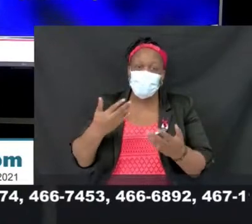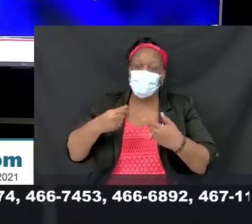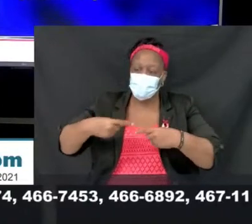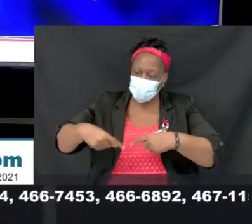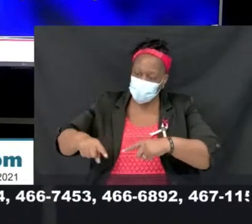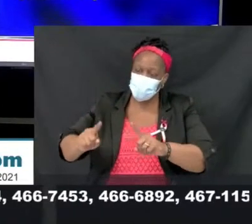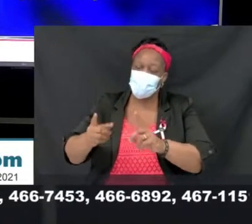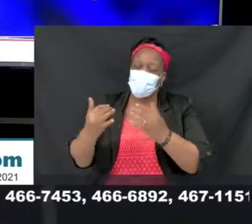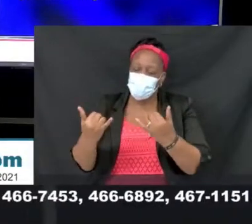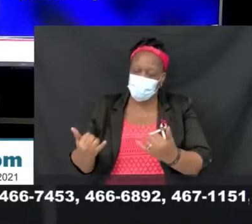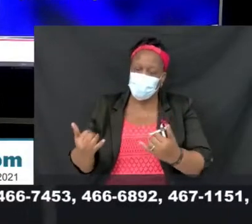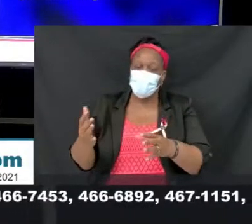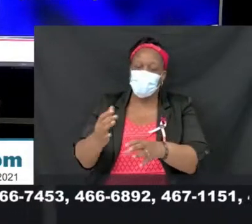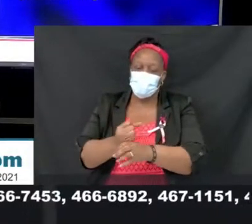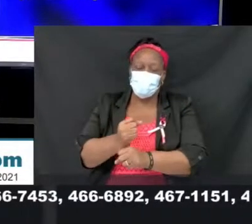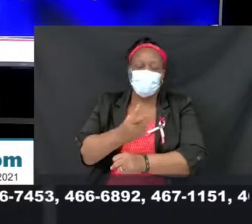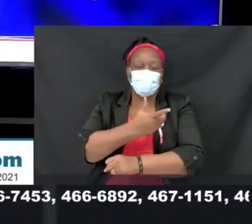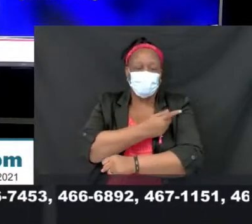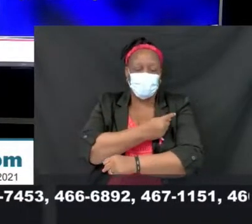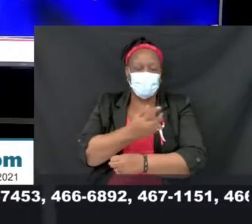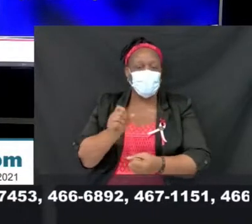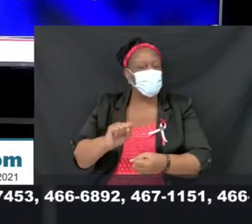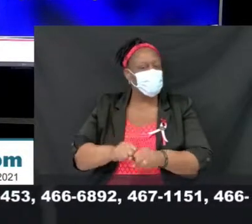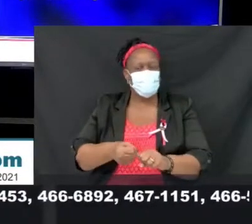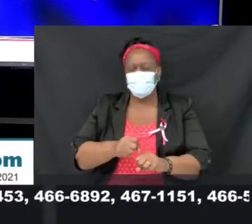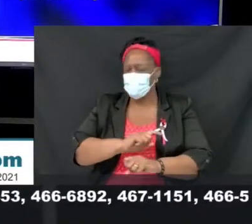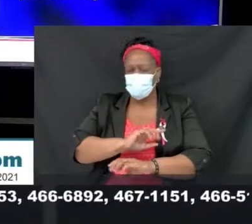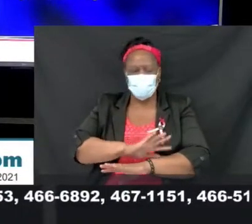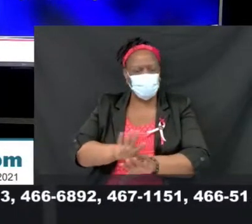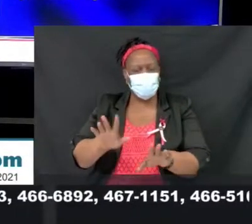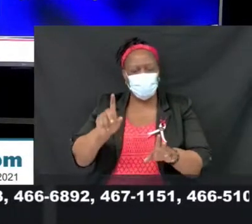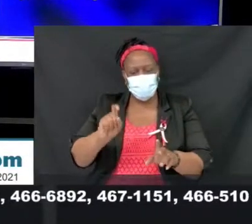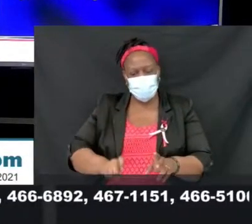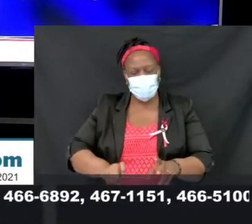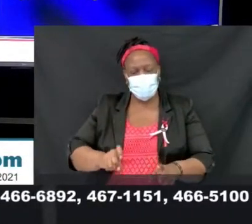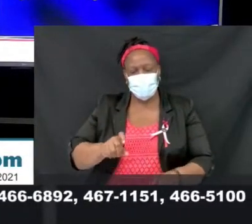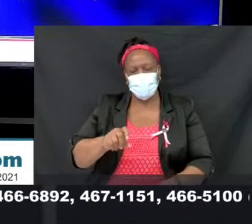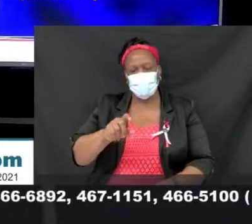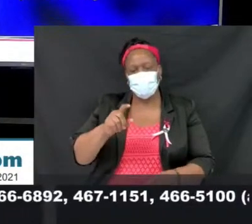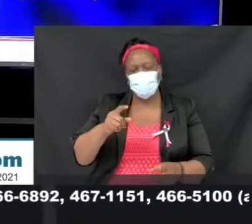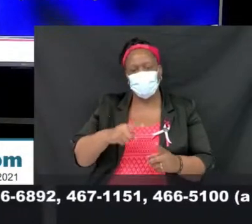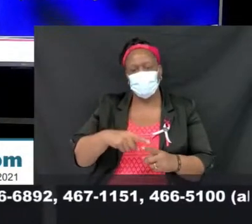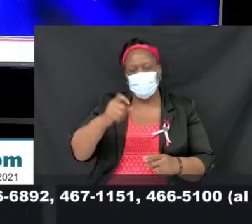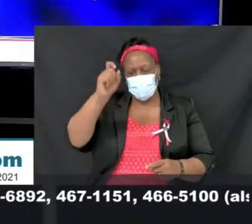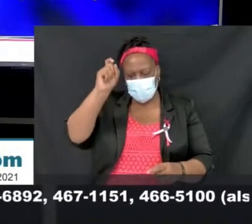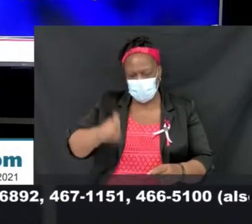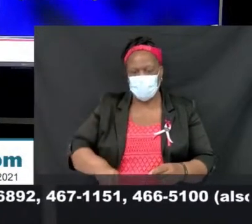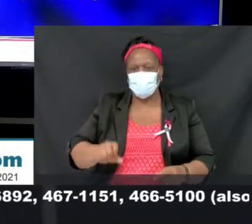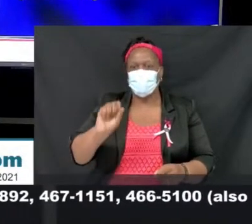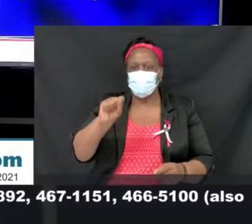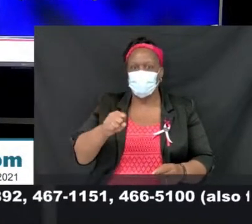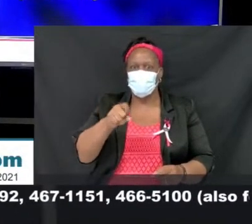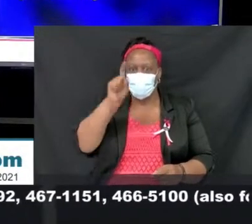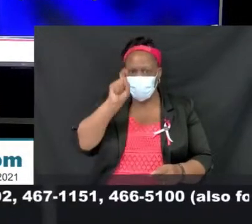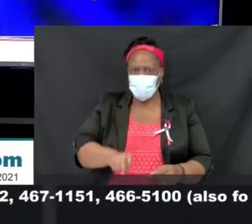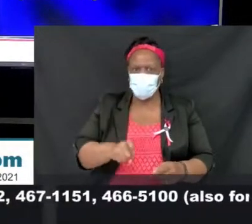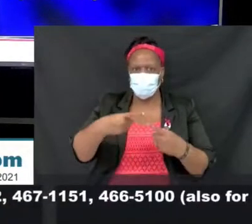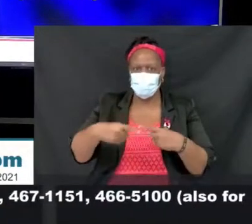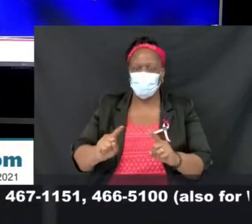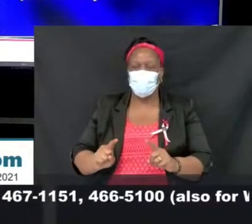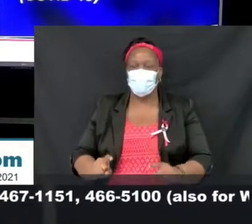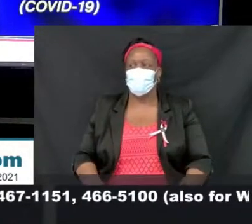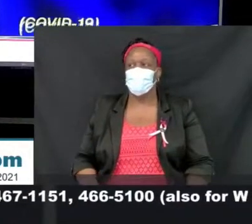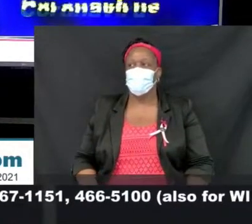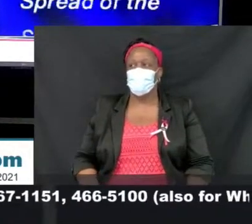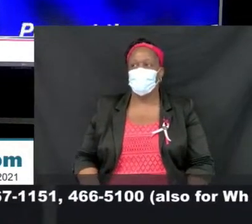appealing to our persons out there. That doesn't mean that as we move forward, if there are certain sectors